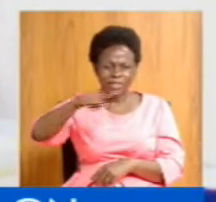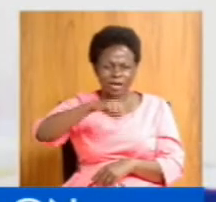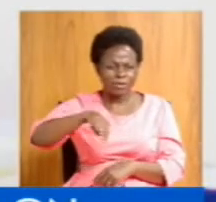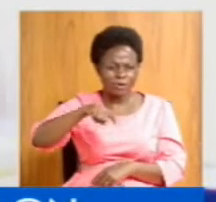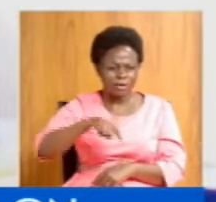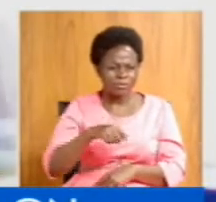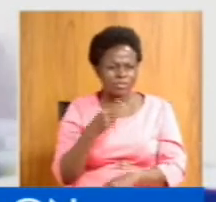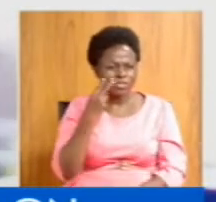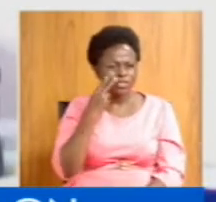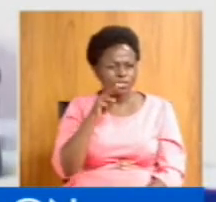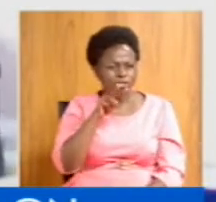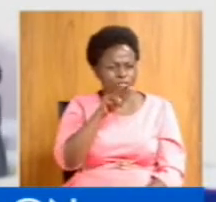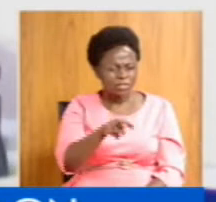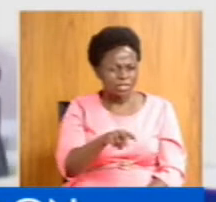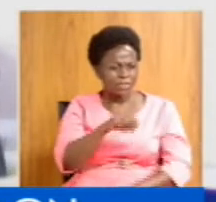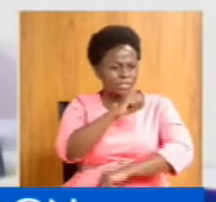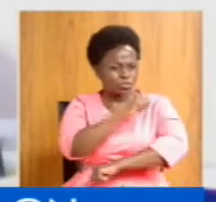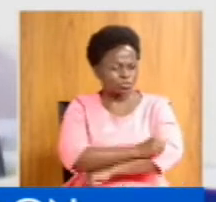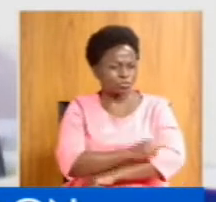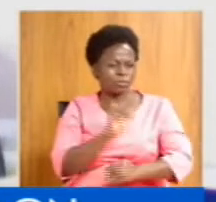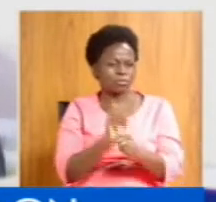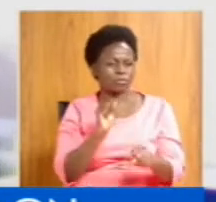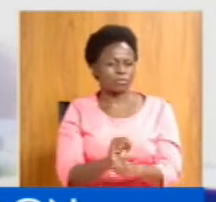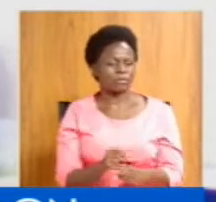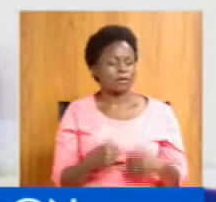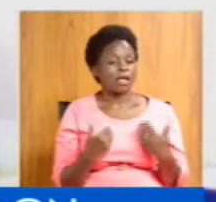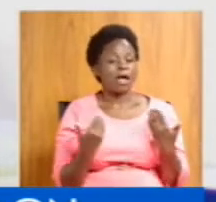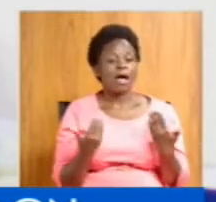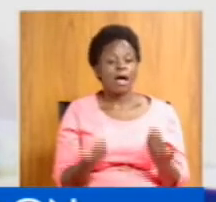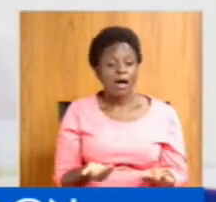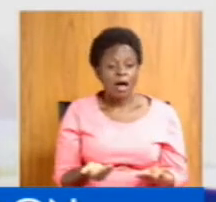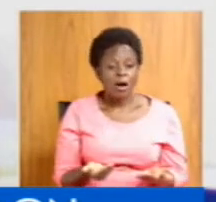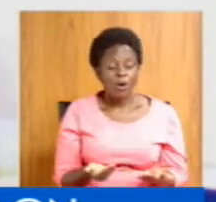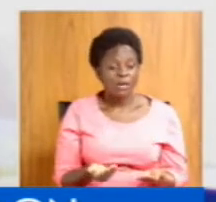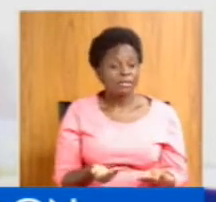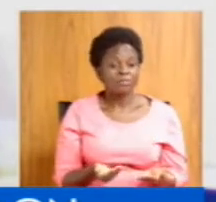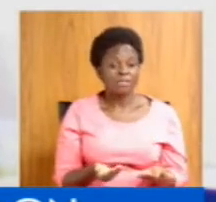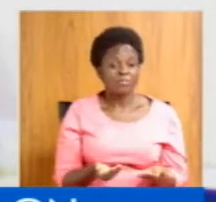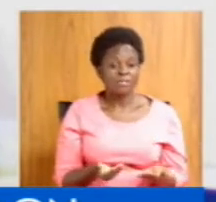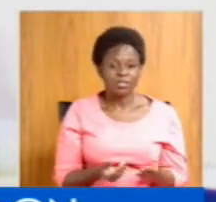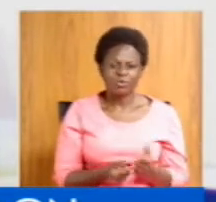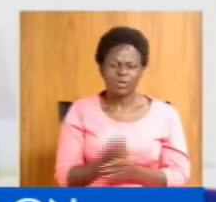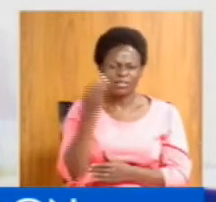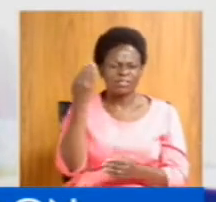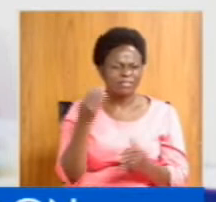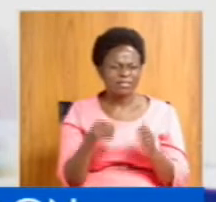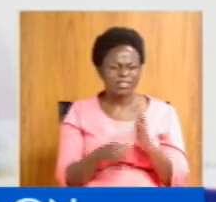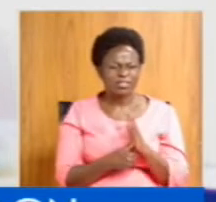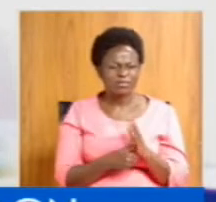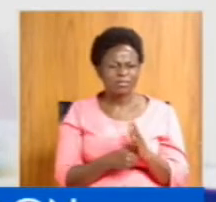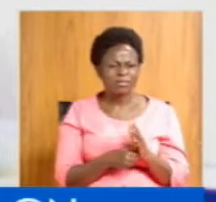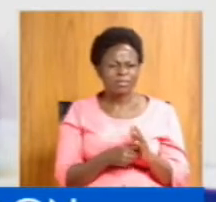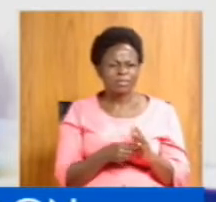able to see how that school is functioning and raise an arm but I think we have